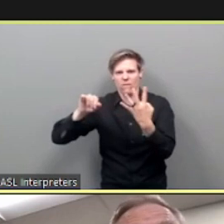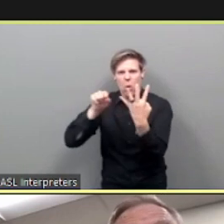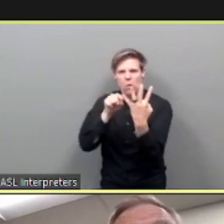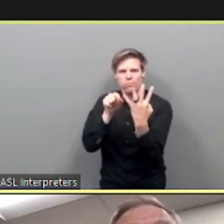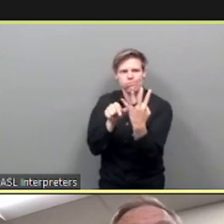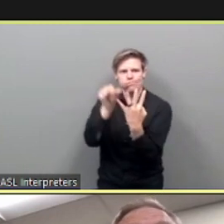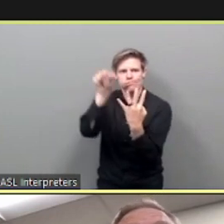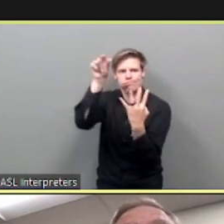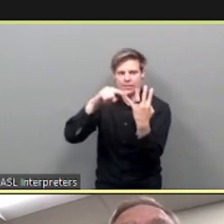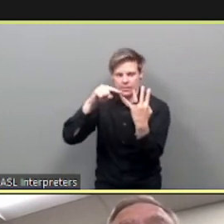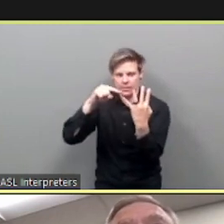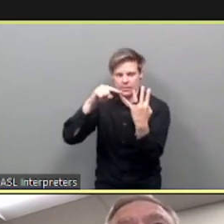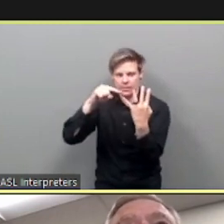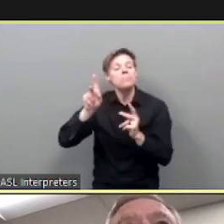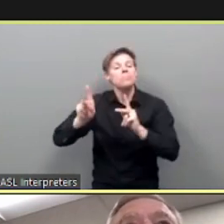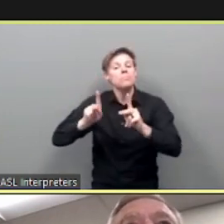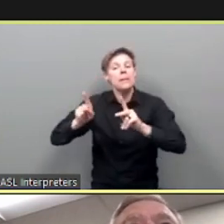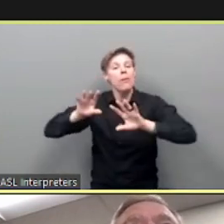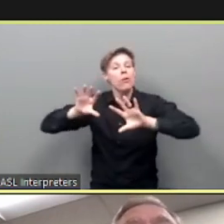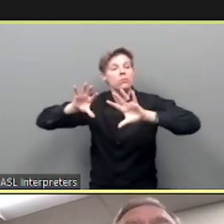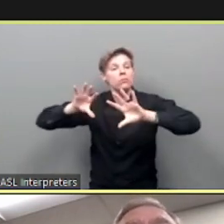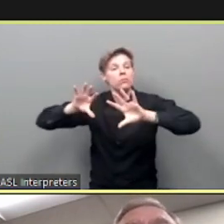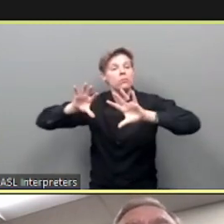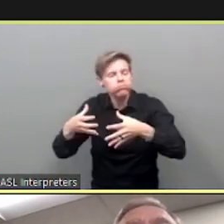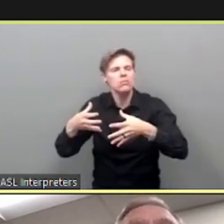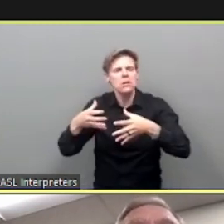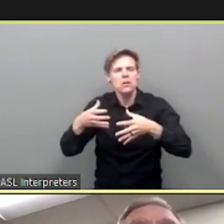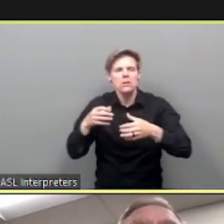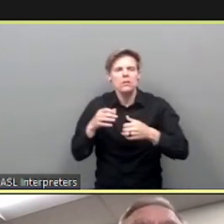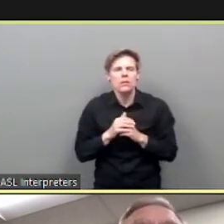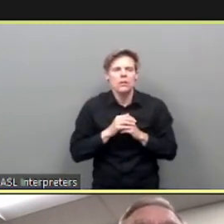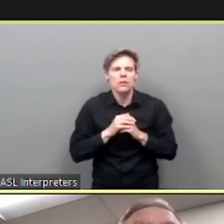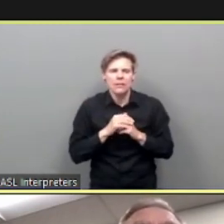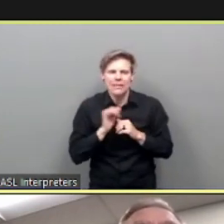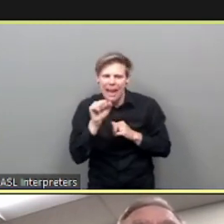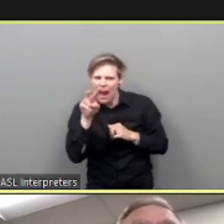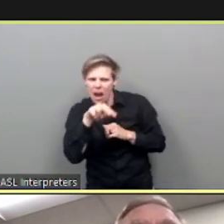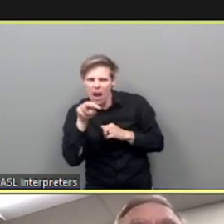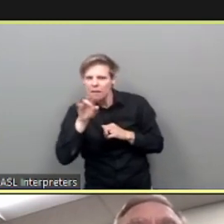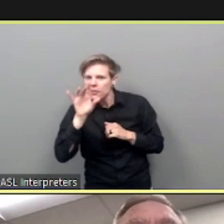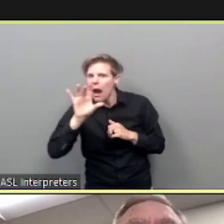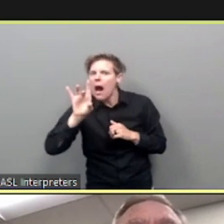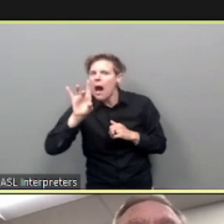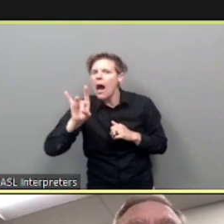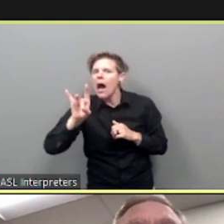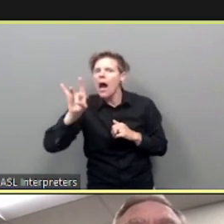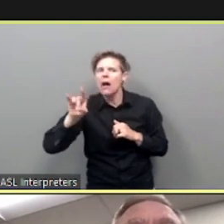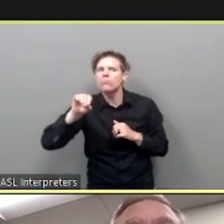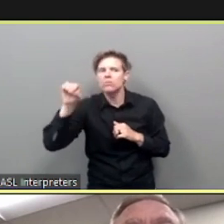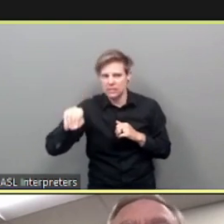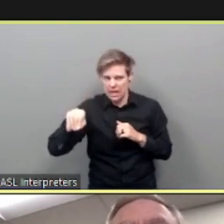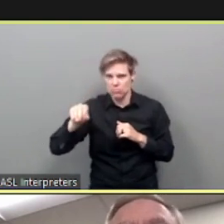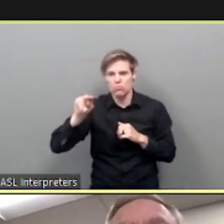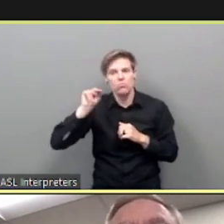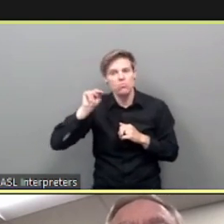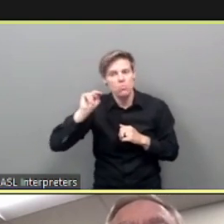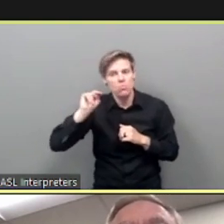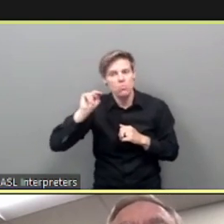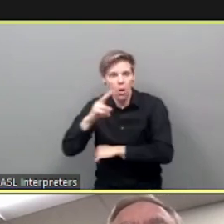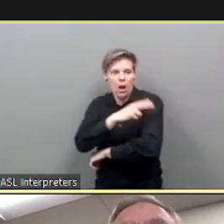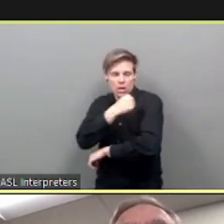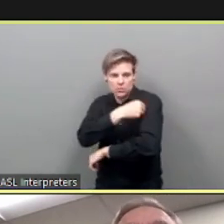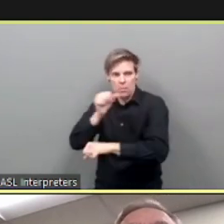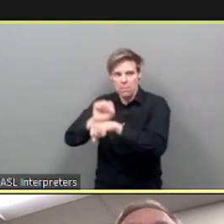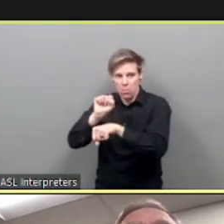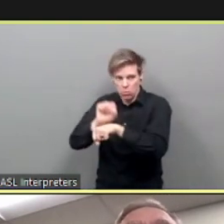next time. But you can see here that about 88% of New Mexico hospital employees are fully vaccinated,